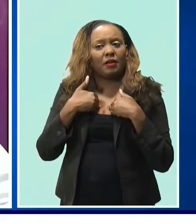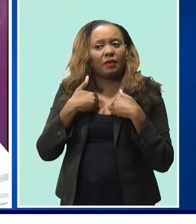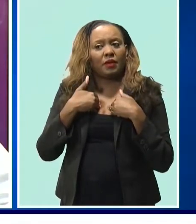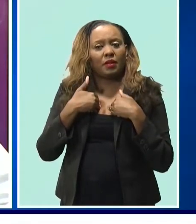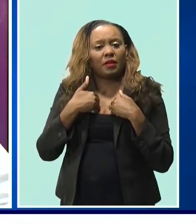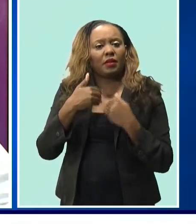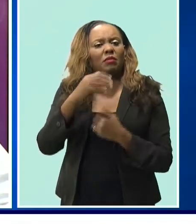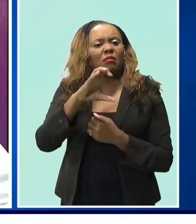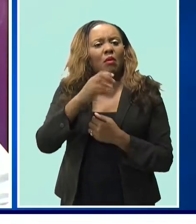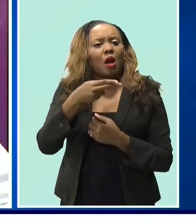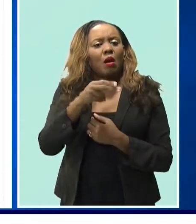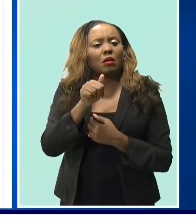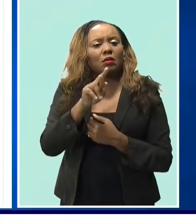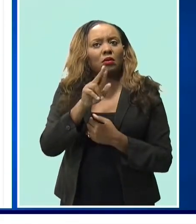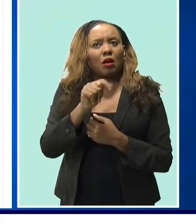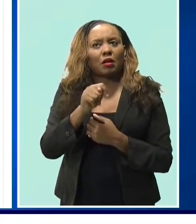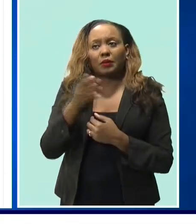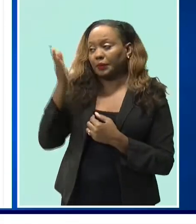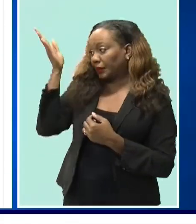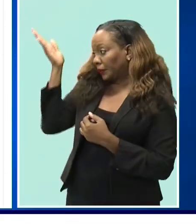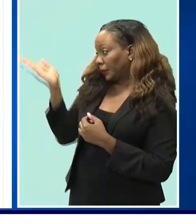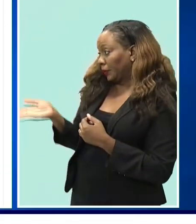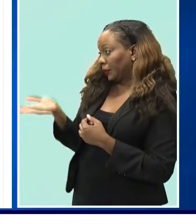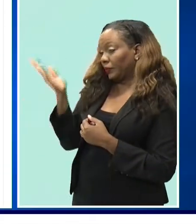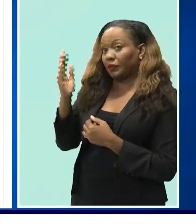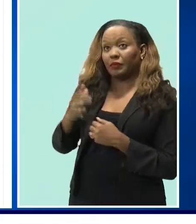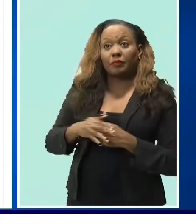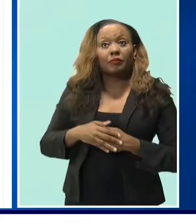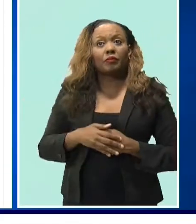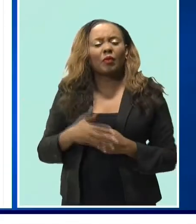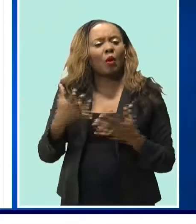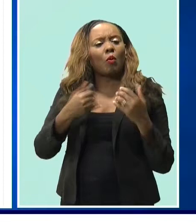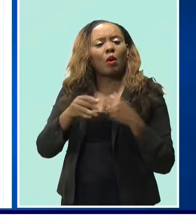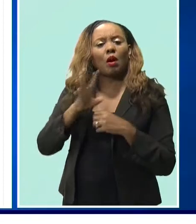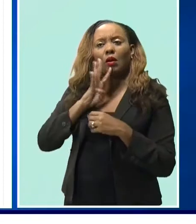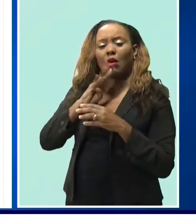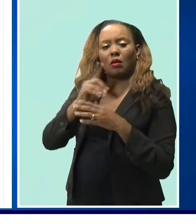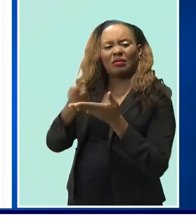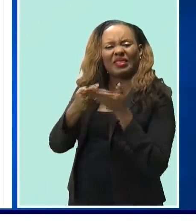prepared, which I want to address briefly.